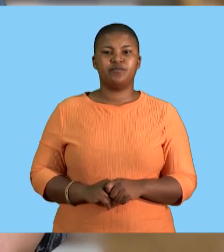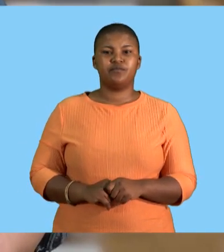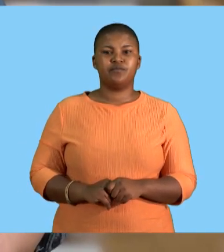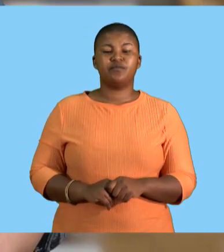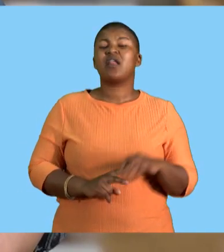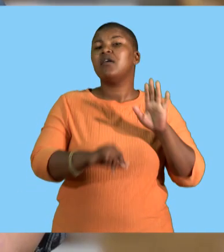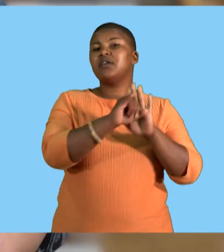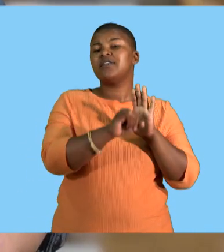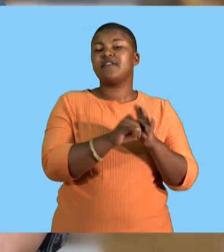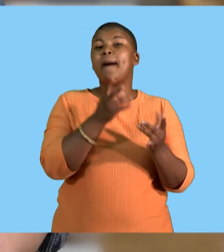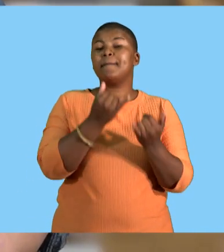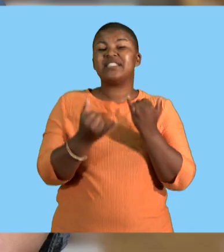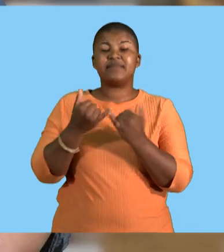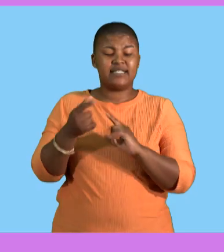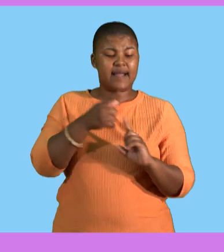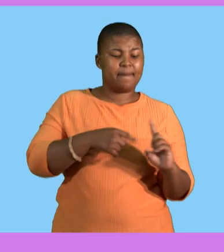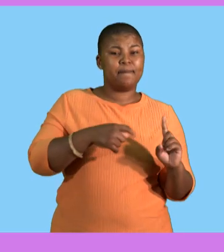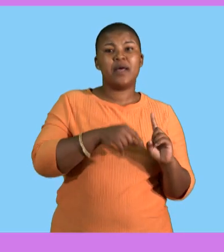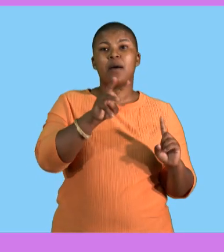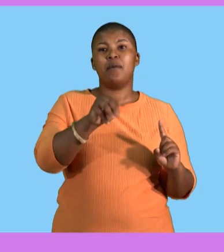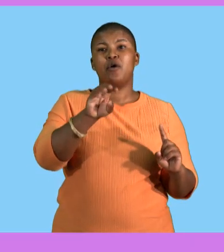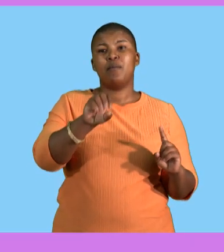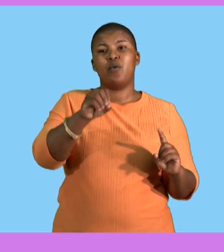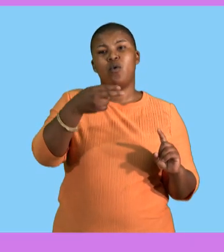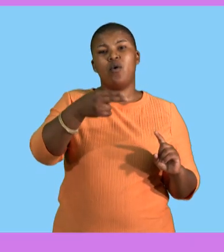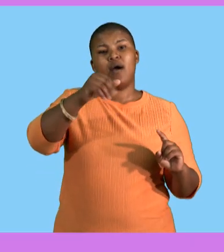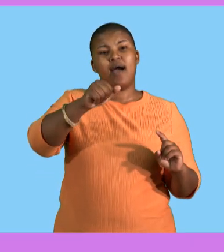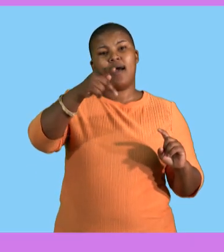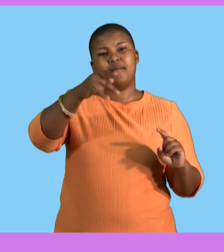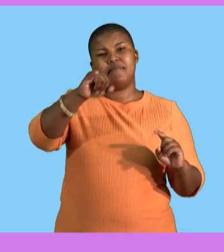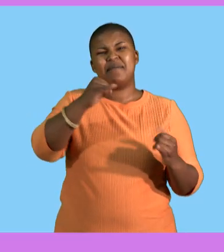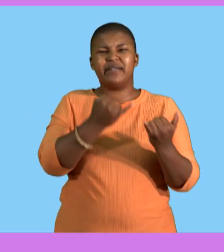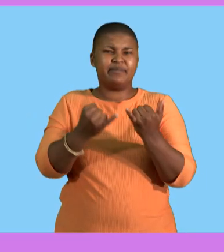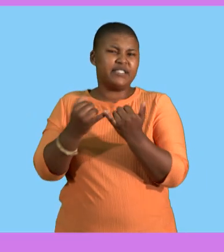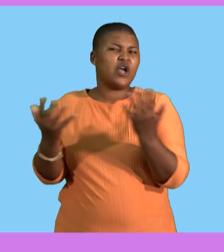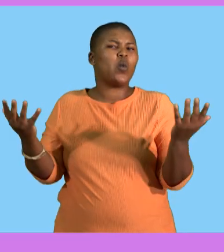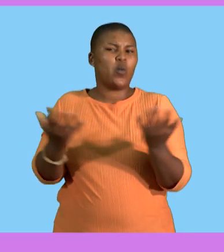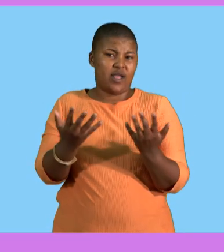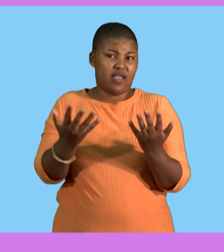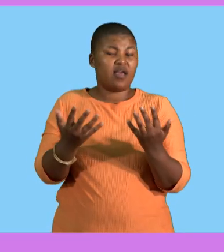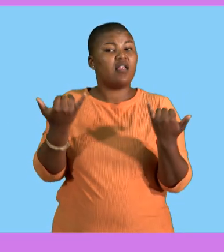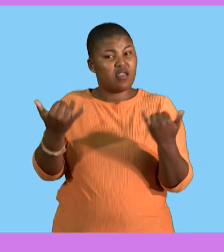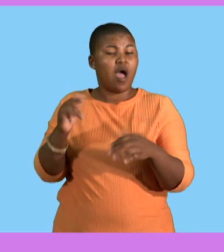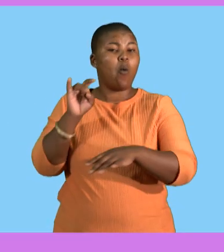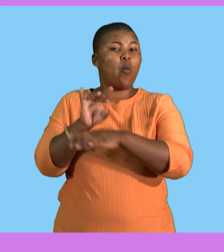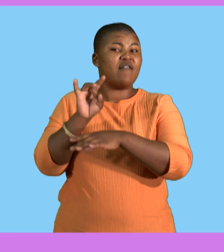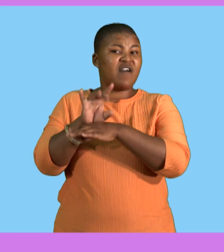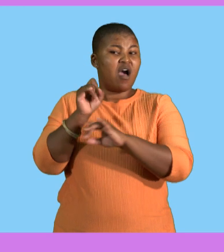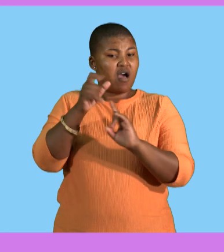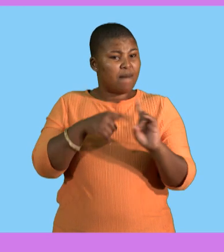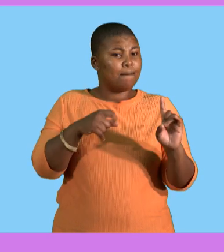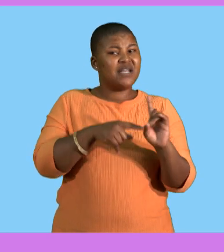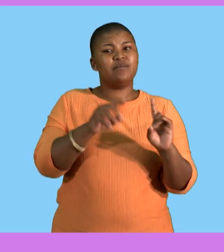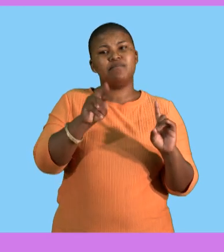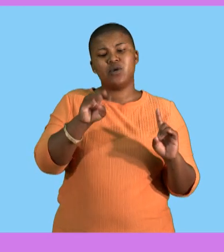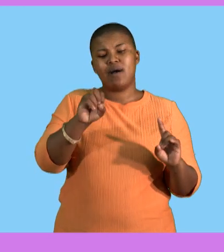Identify the mistakes Mr. Muhapi made when he drew this plan and advise Mr. Muhapi on how